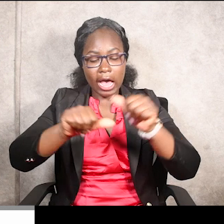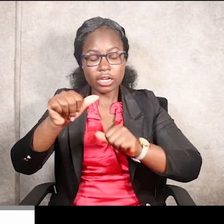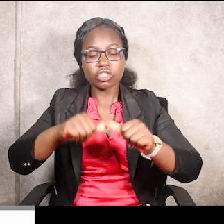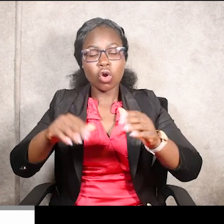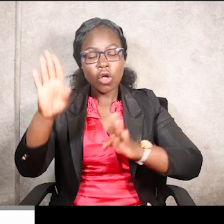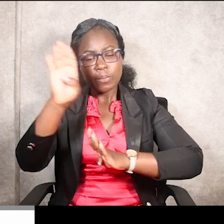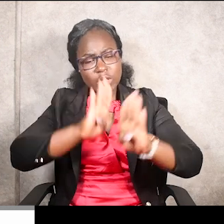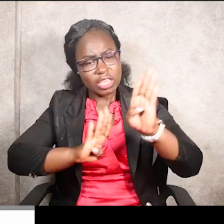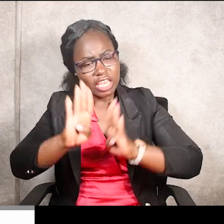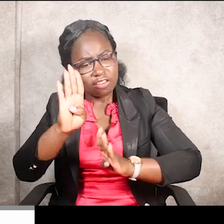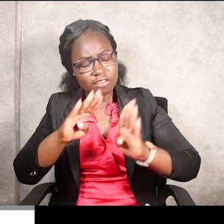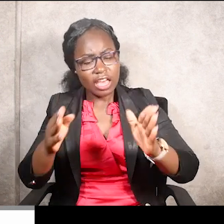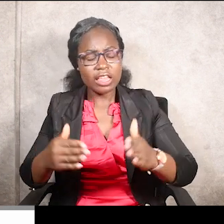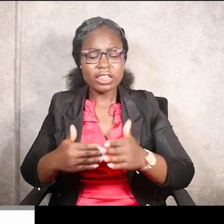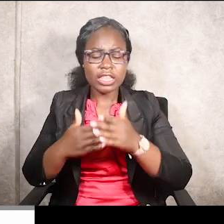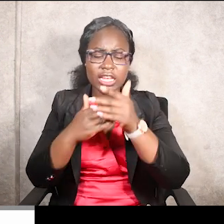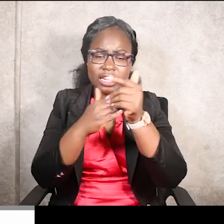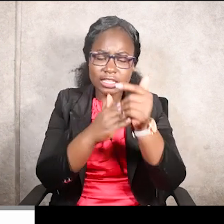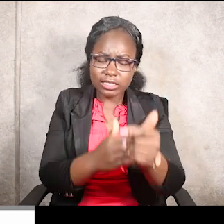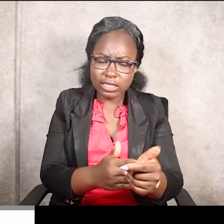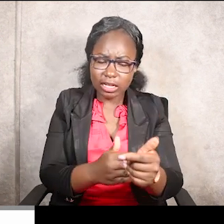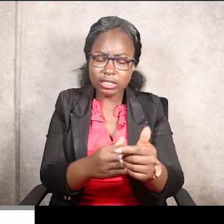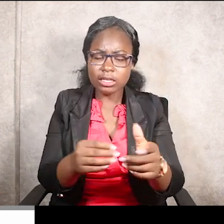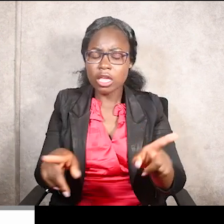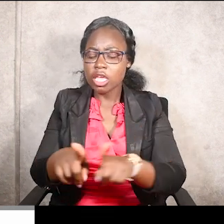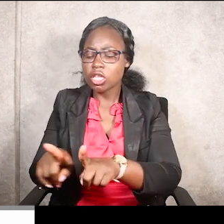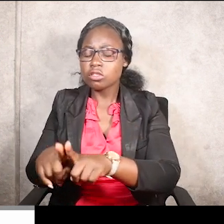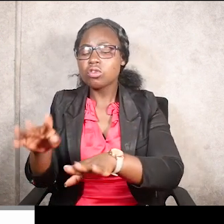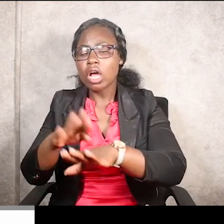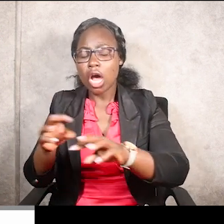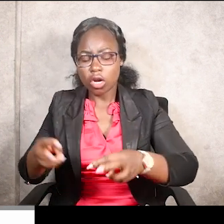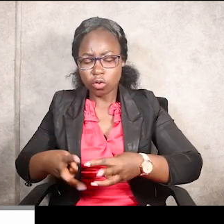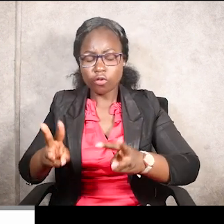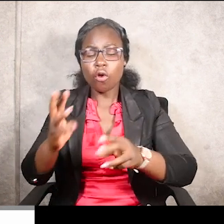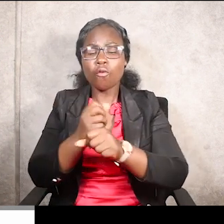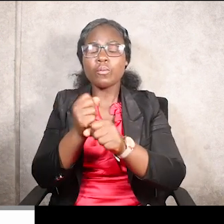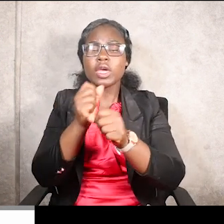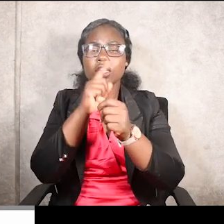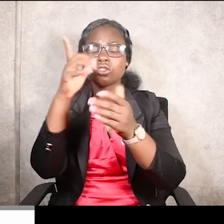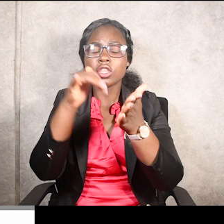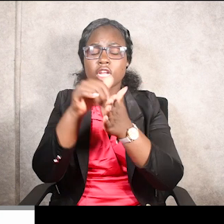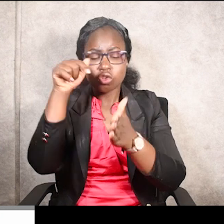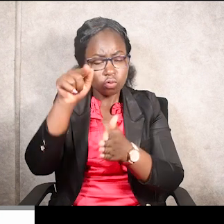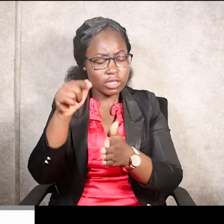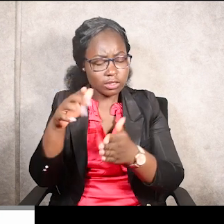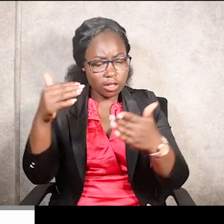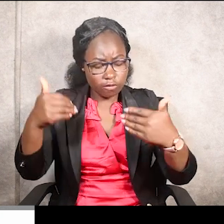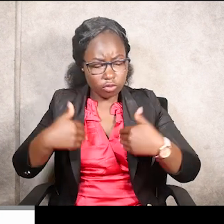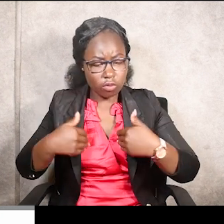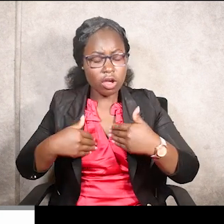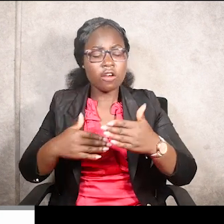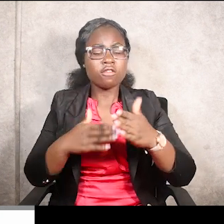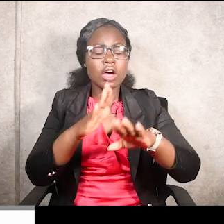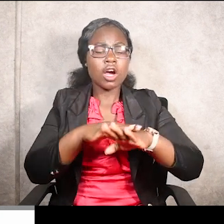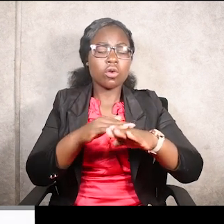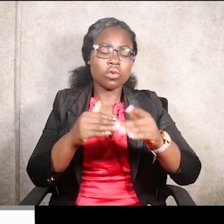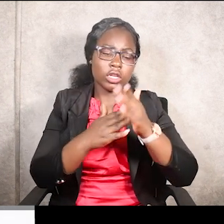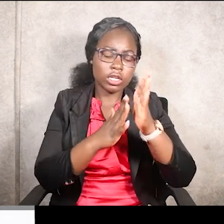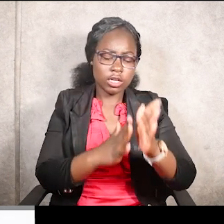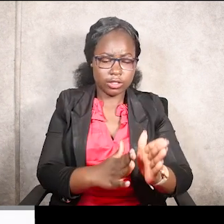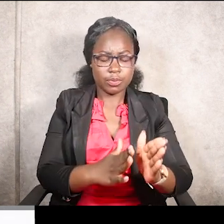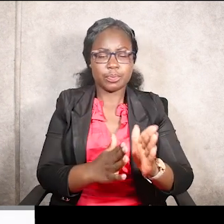and the consequences is also a good way of ensuring that your self-leadership skills are in